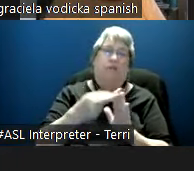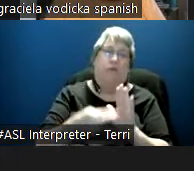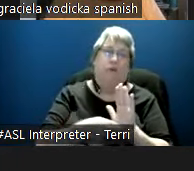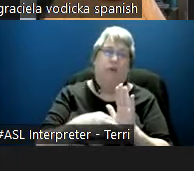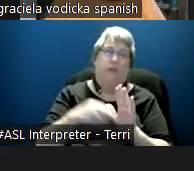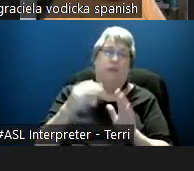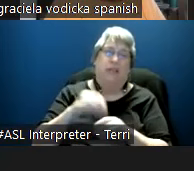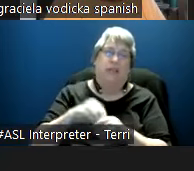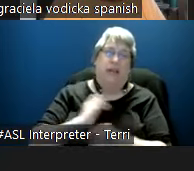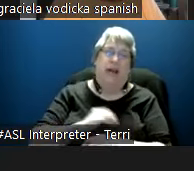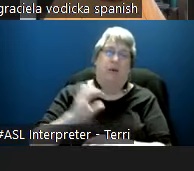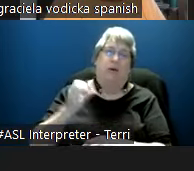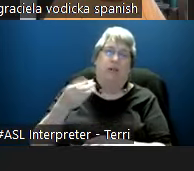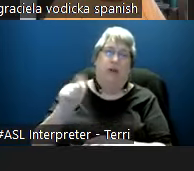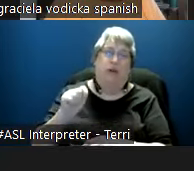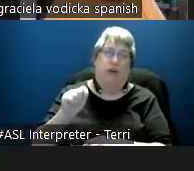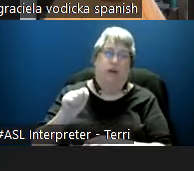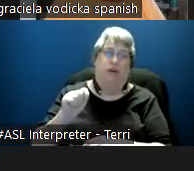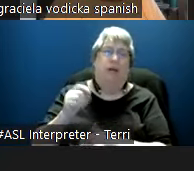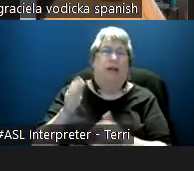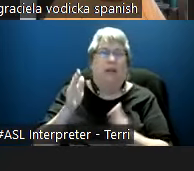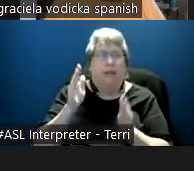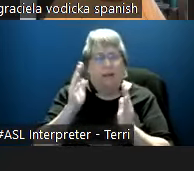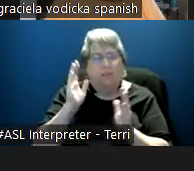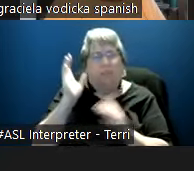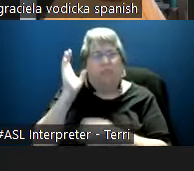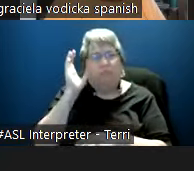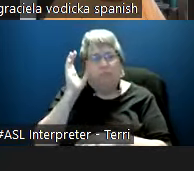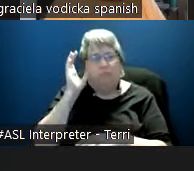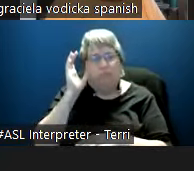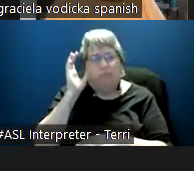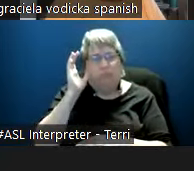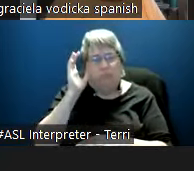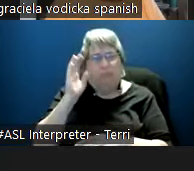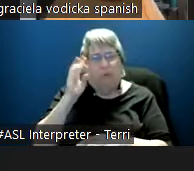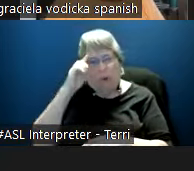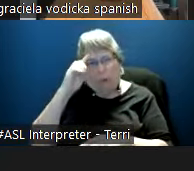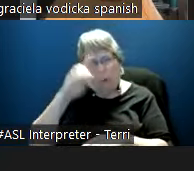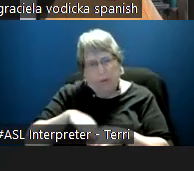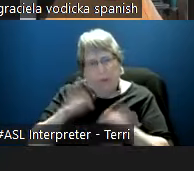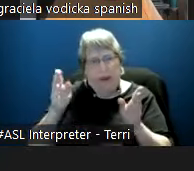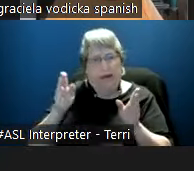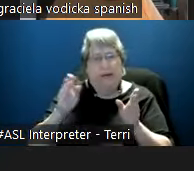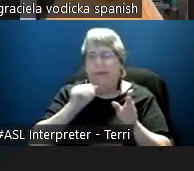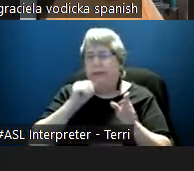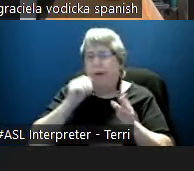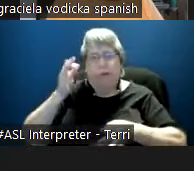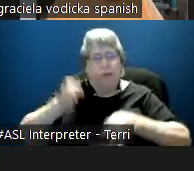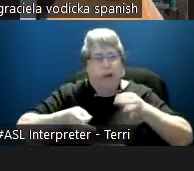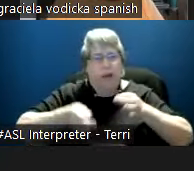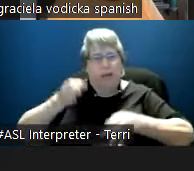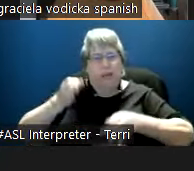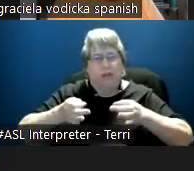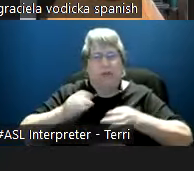Just remember, listen and be open to what is said. Be non-judgmental, value the learning,